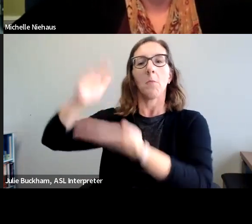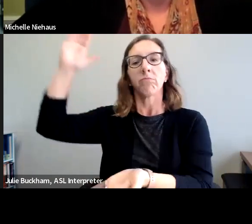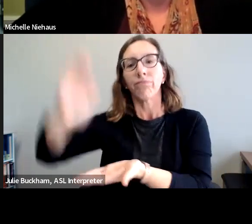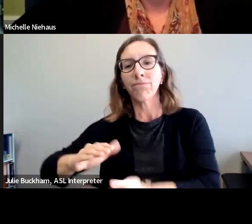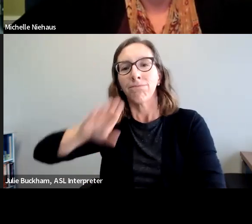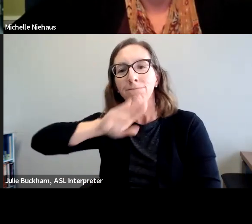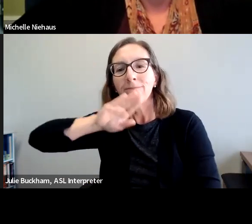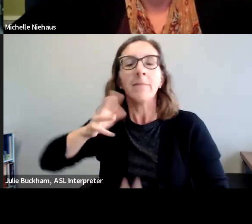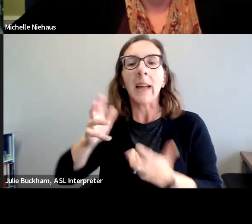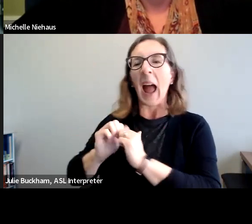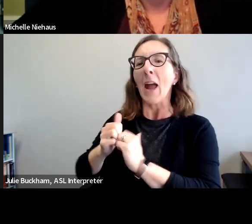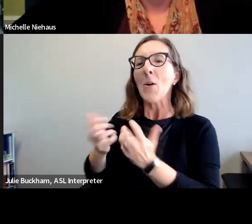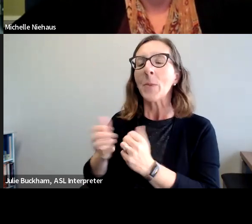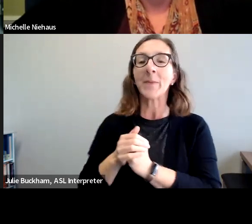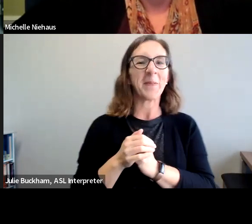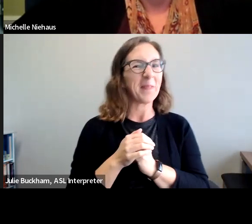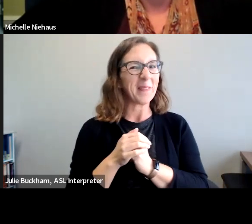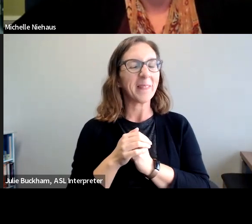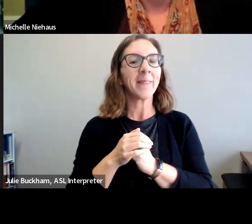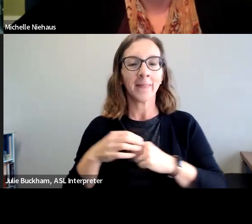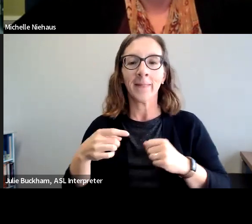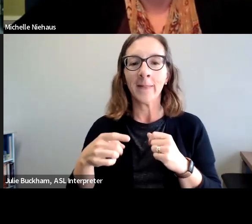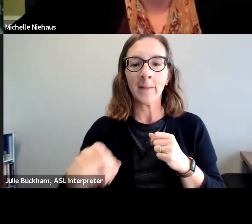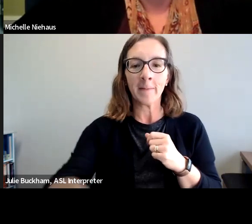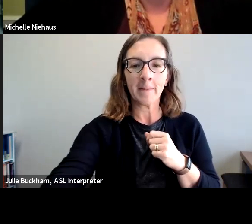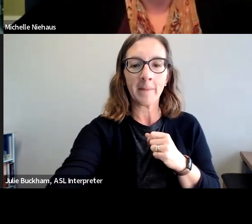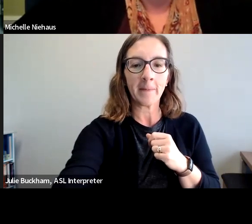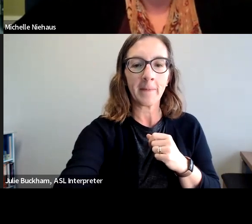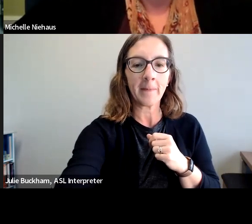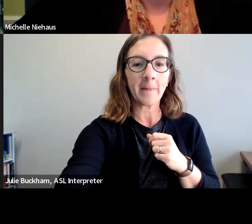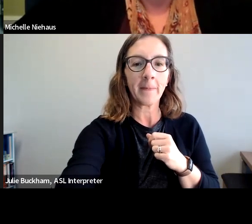Well, and I was going to tell you how TAG works.